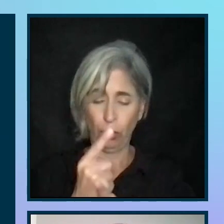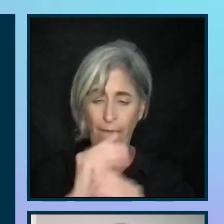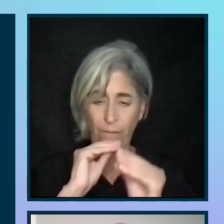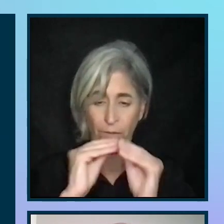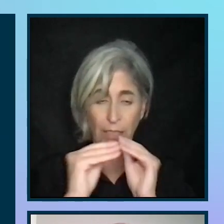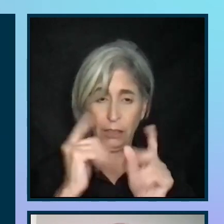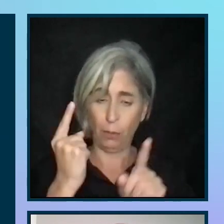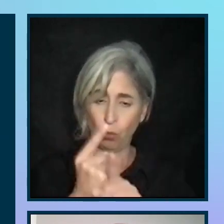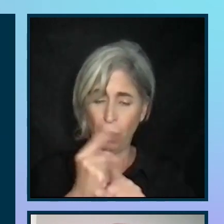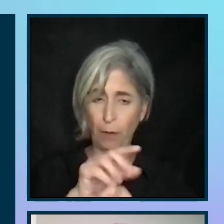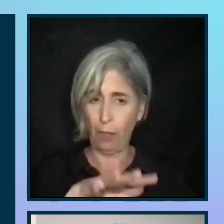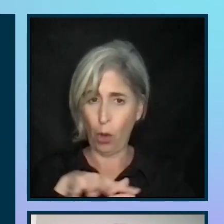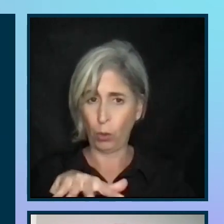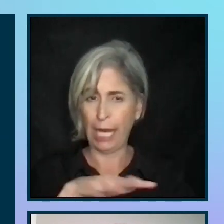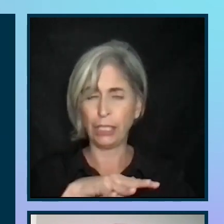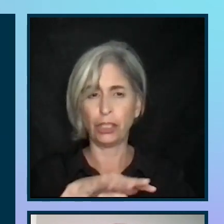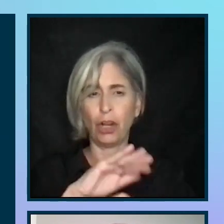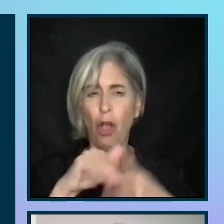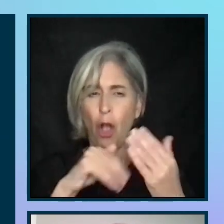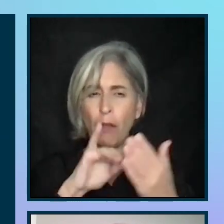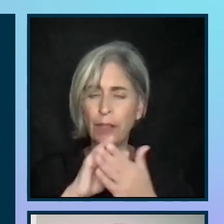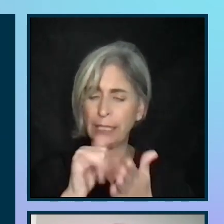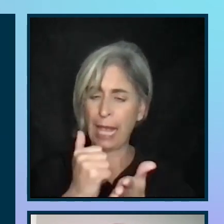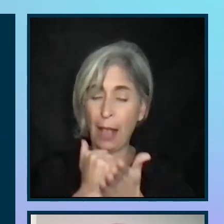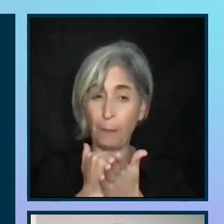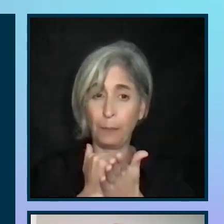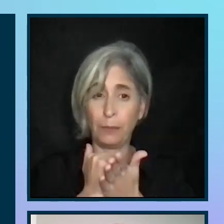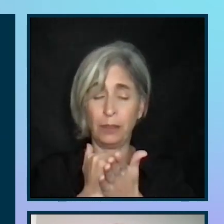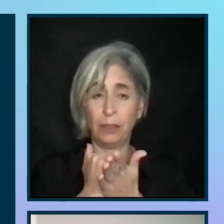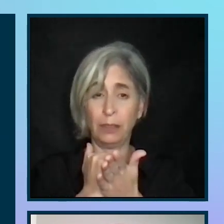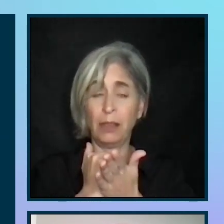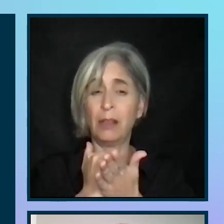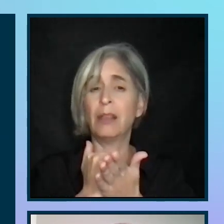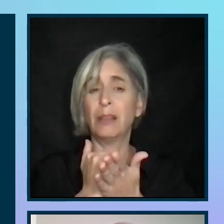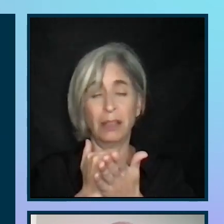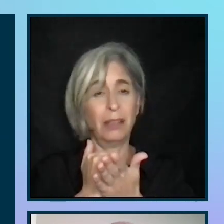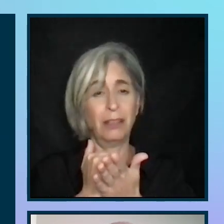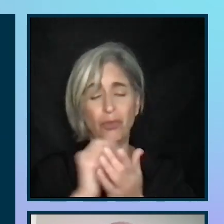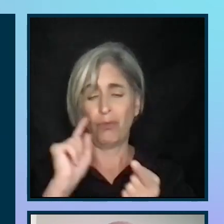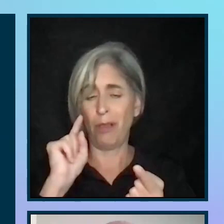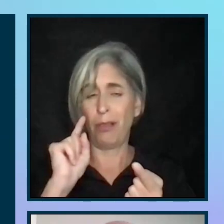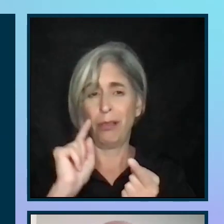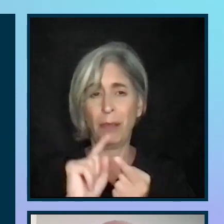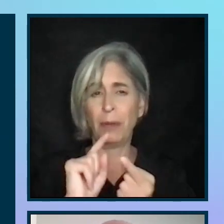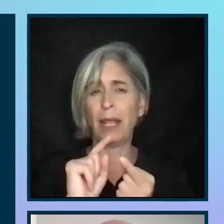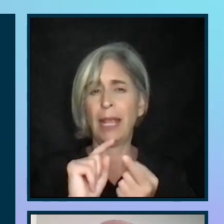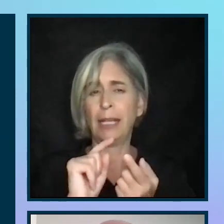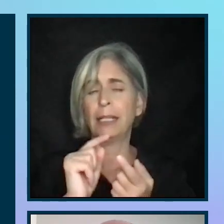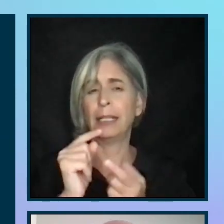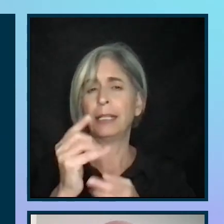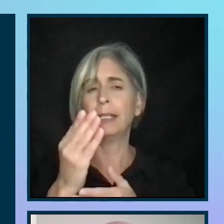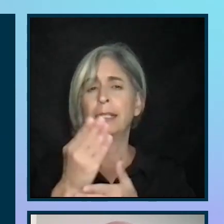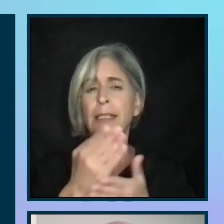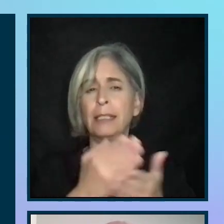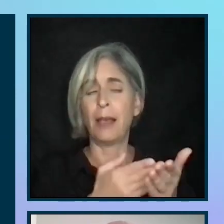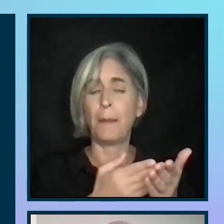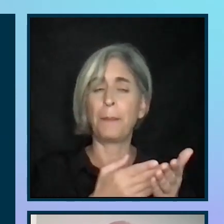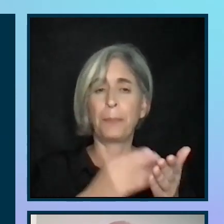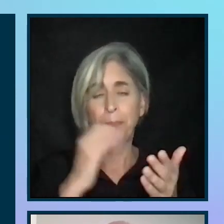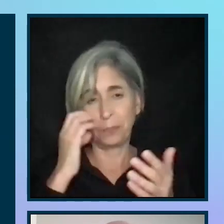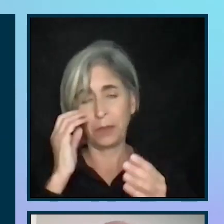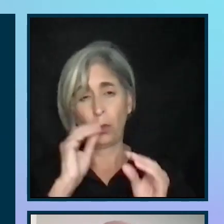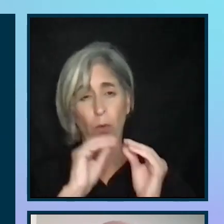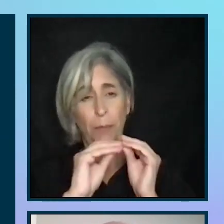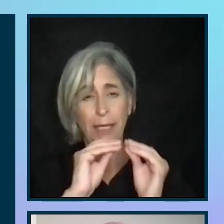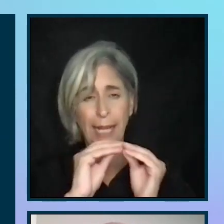proper location. All of this helps us with not having, as some folks probably when you first get started doing remediation